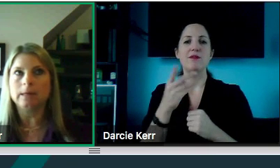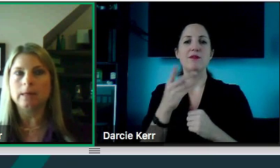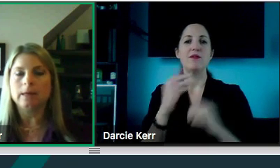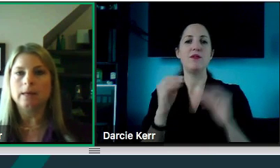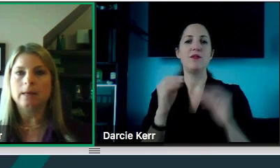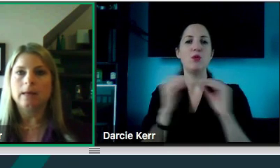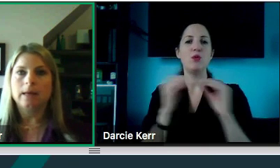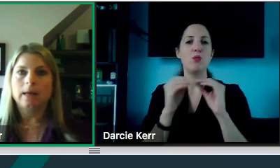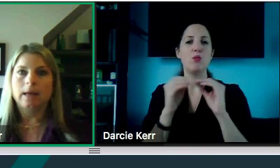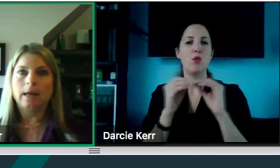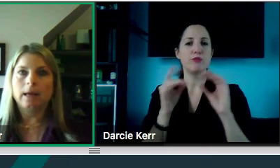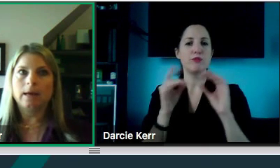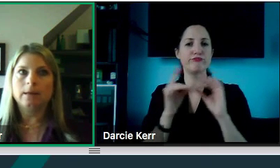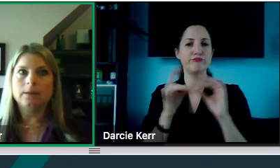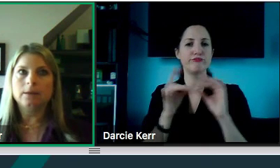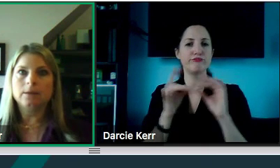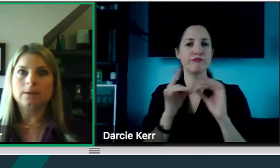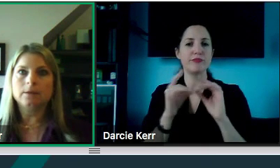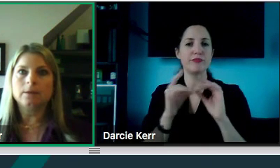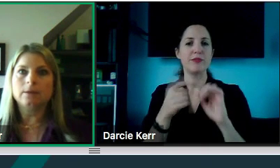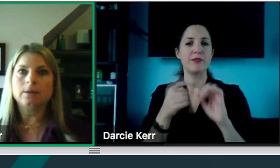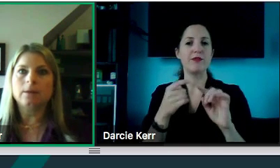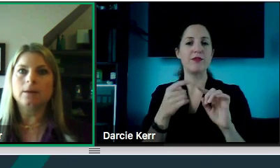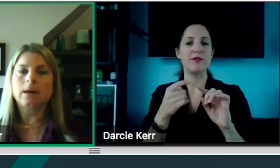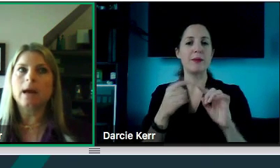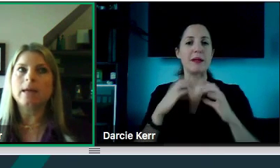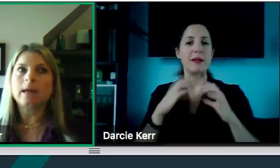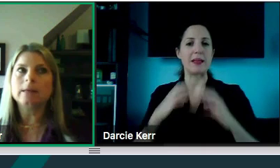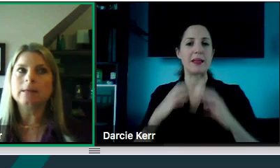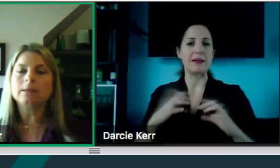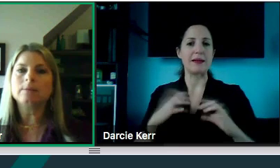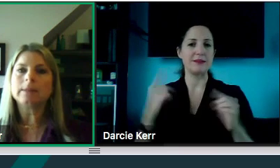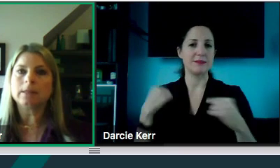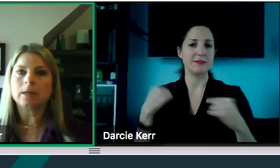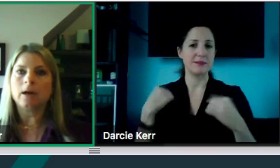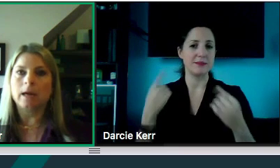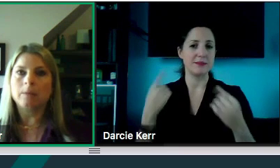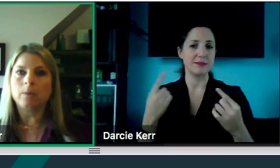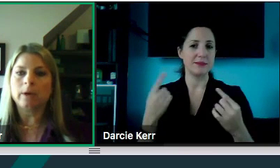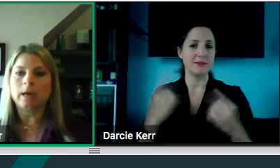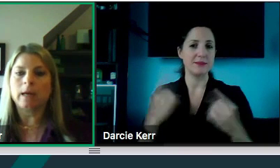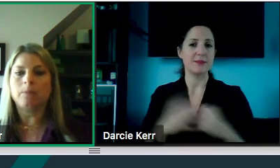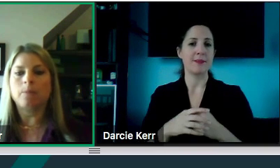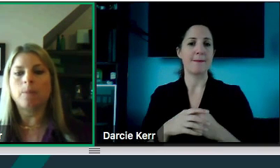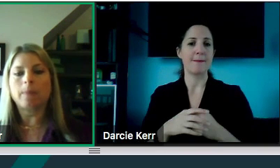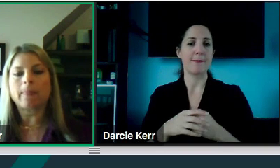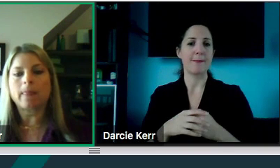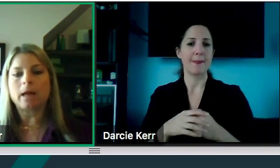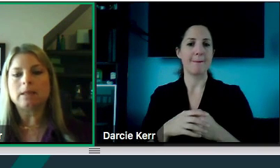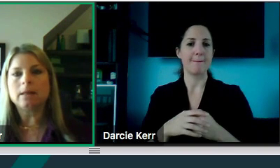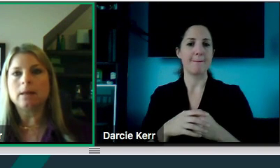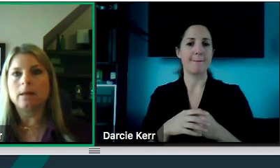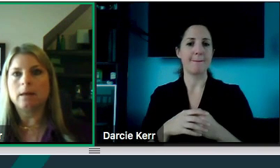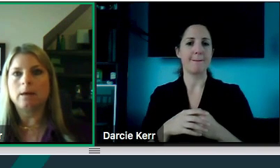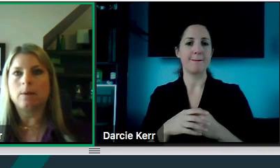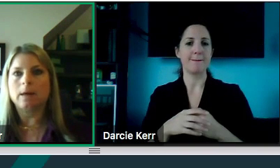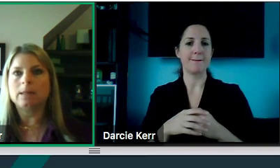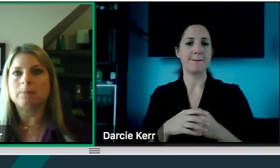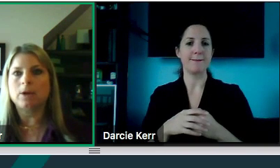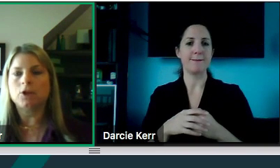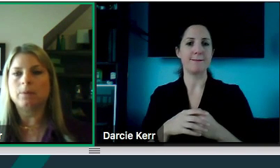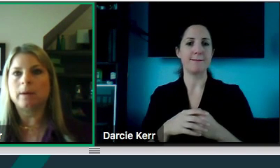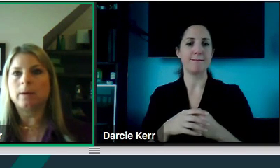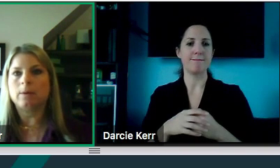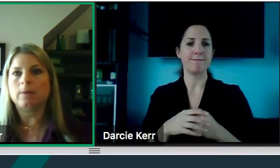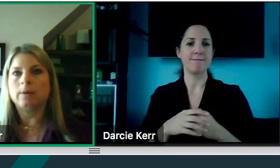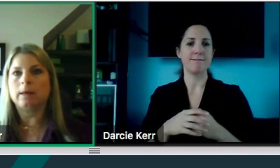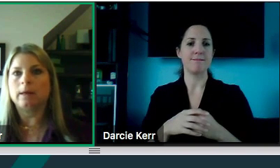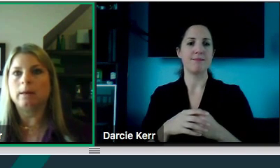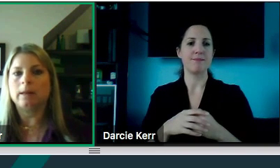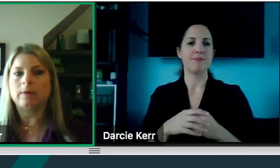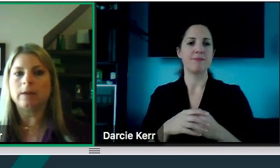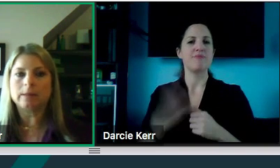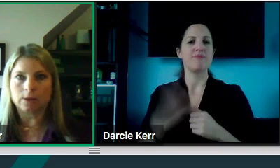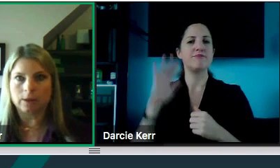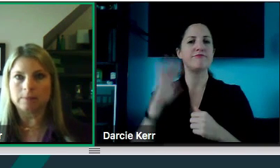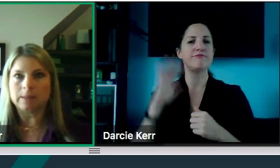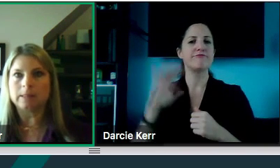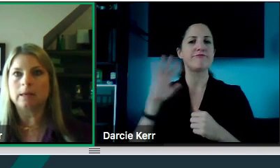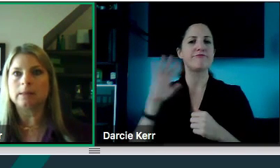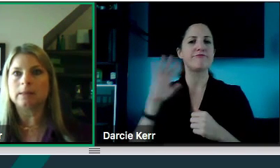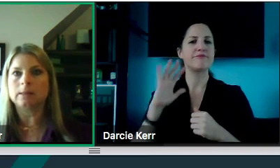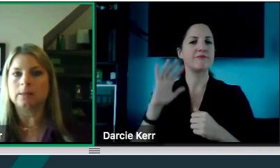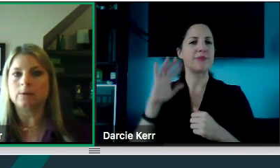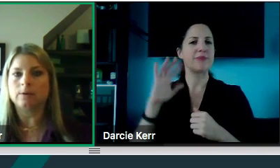years. And I guess there was a time when I didn't think quite as much about the